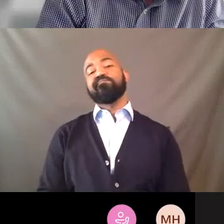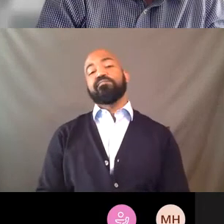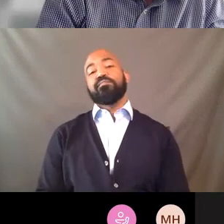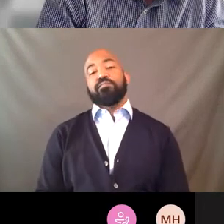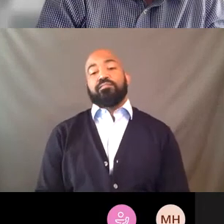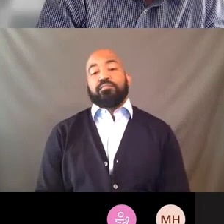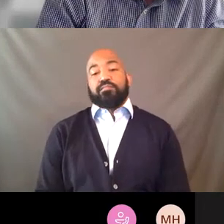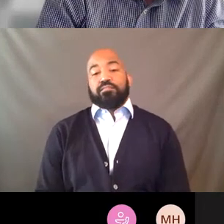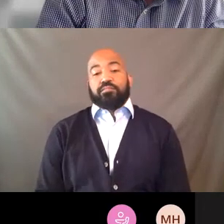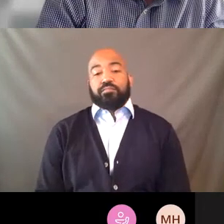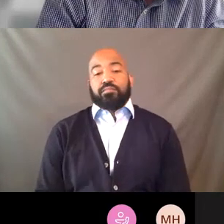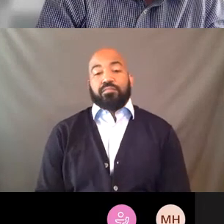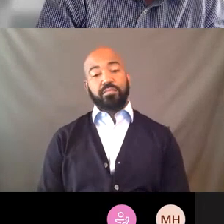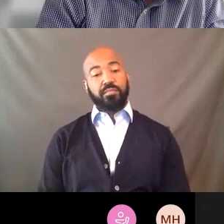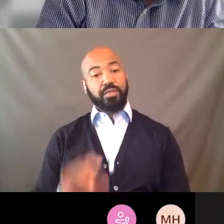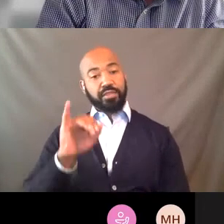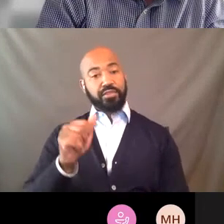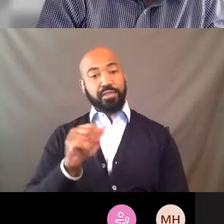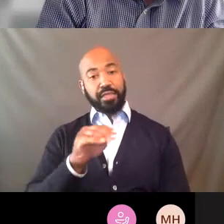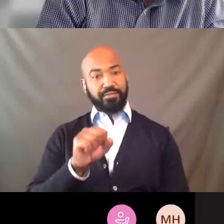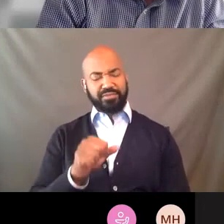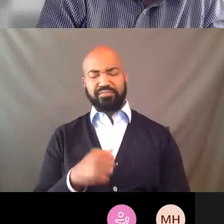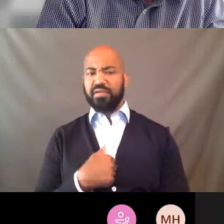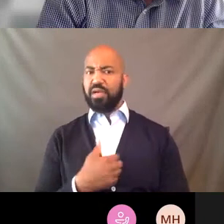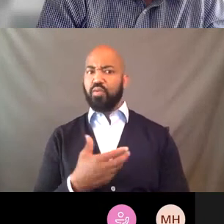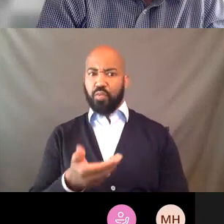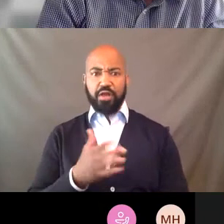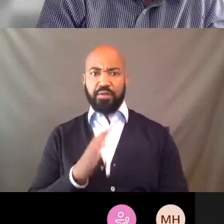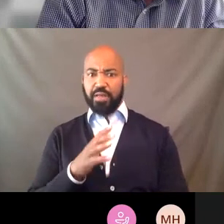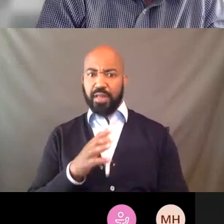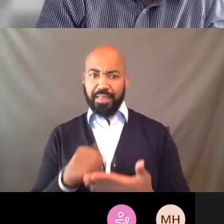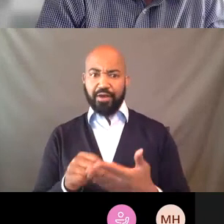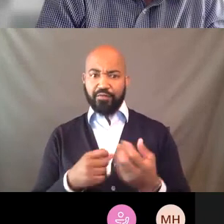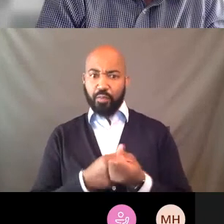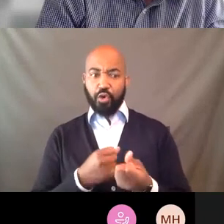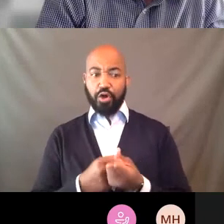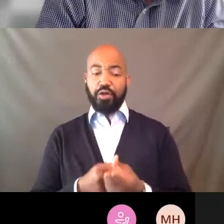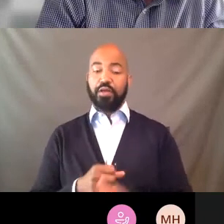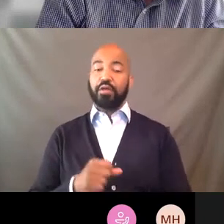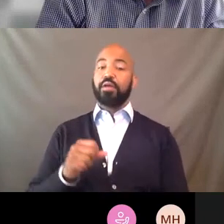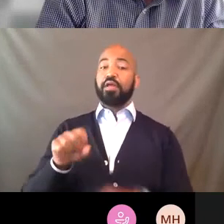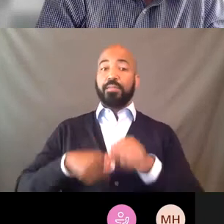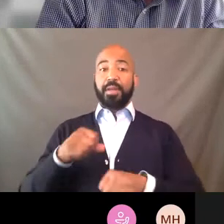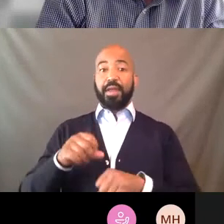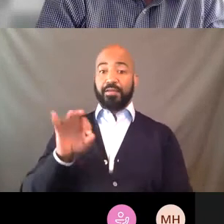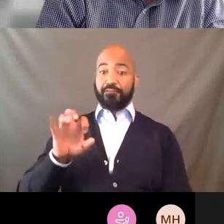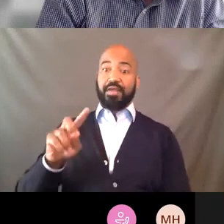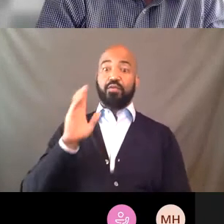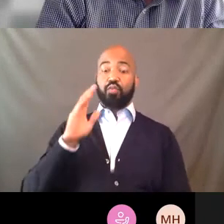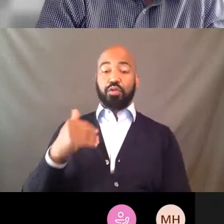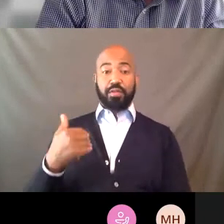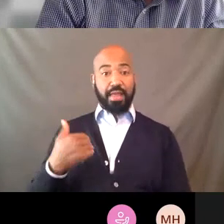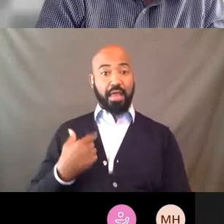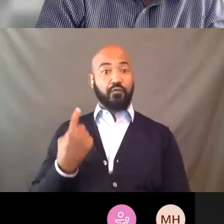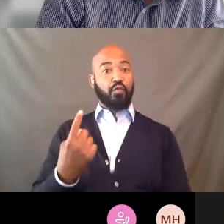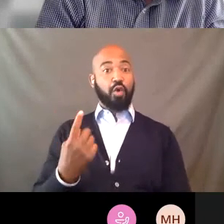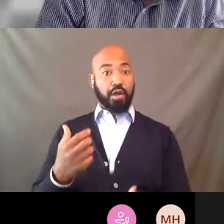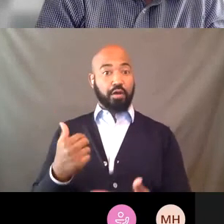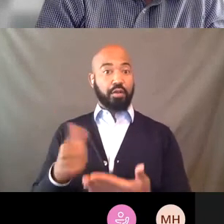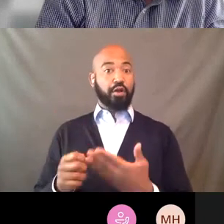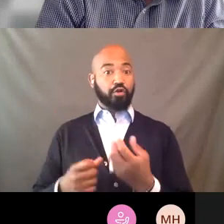We would gladly welcome it. I know the Bike Fed is working on submitting one for Friday for the meeting, but I